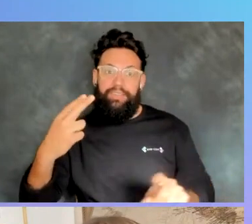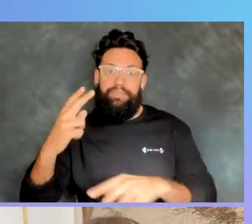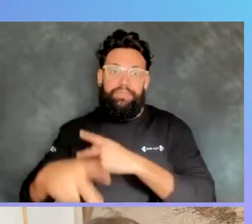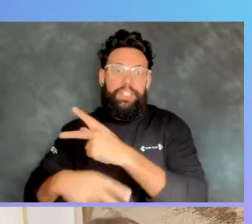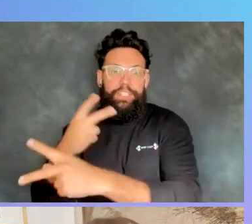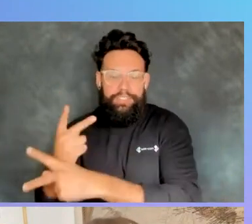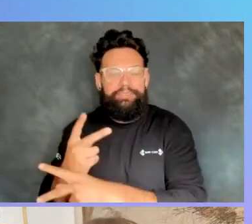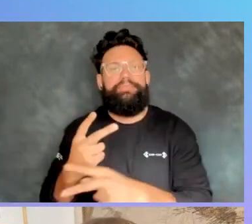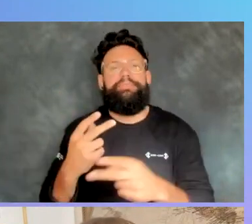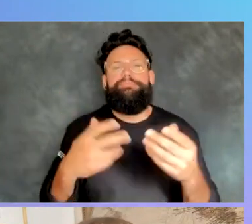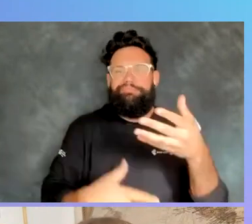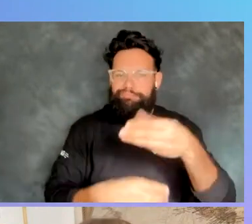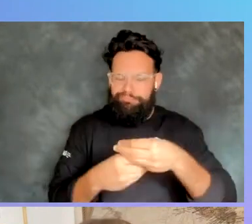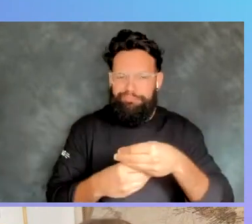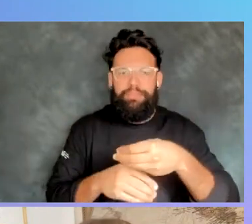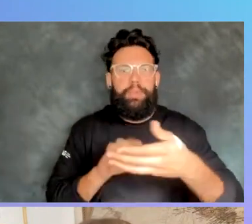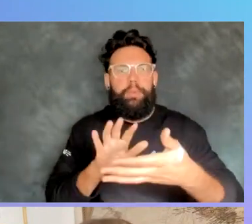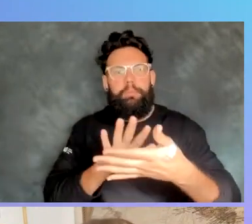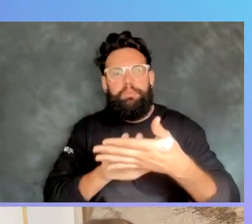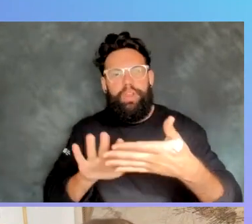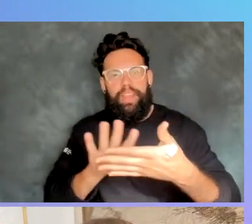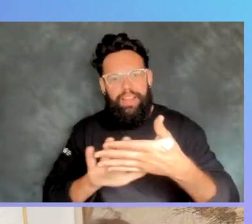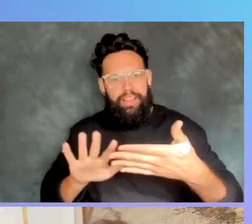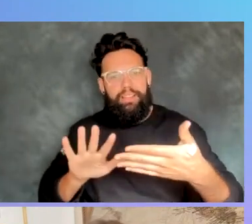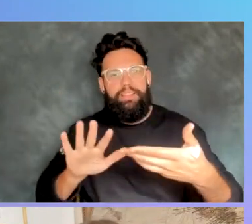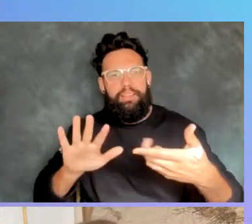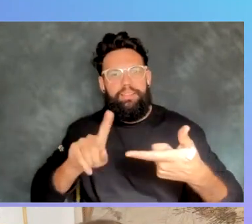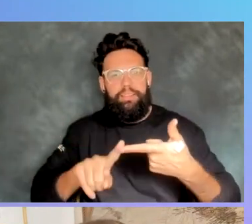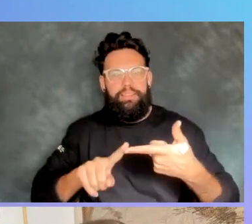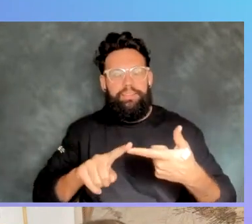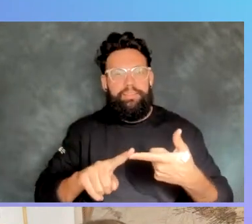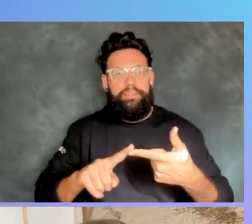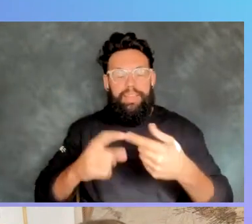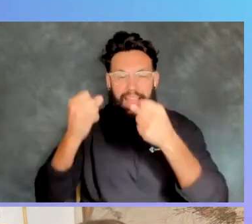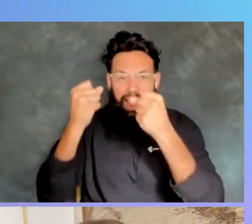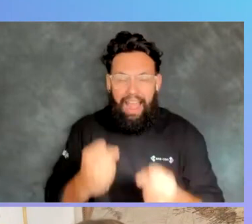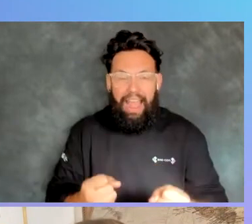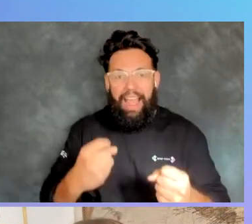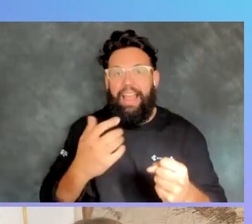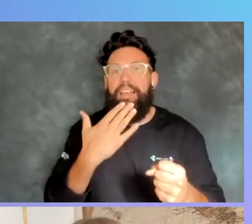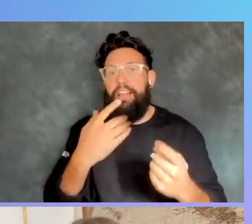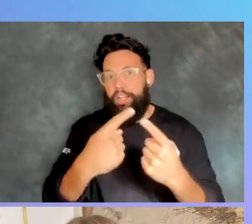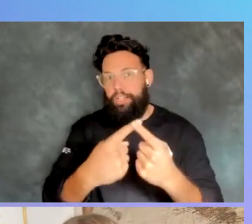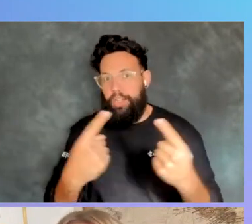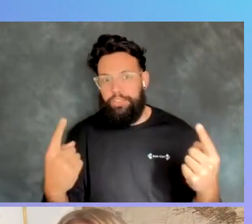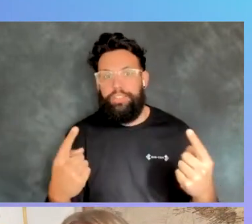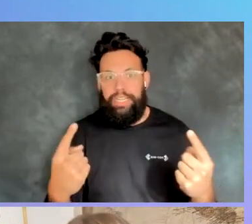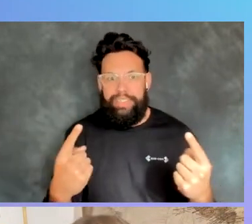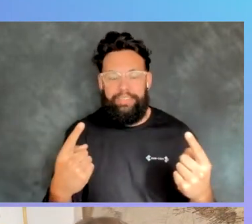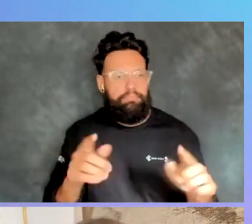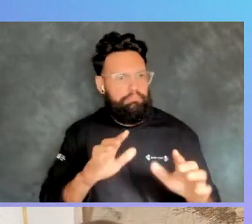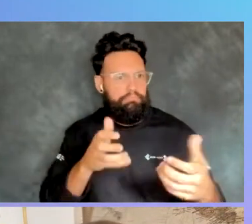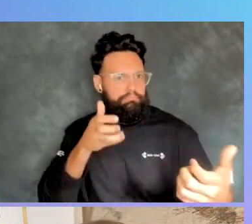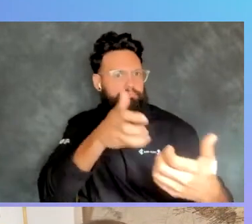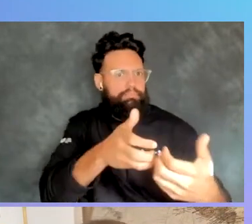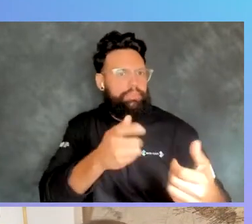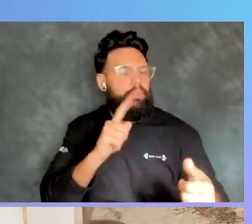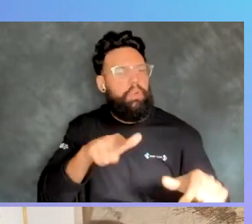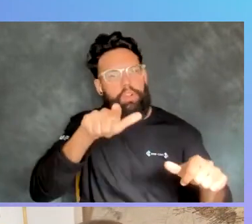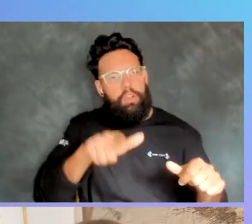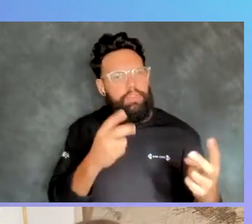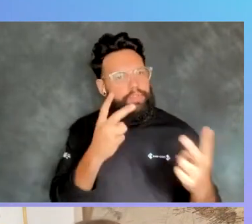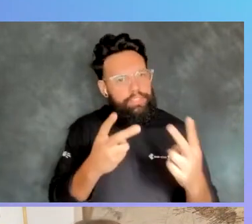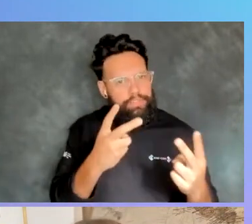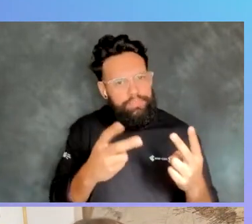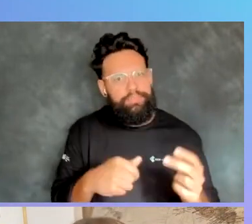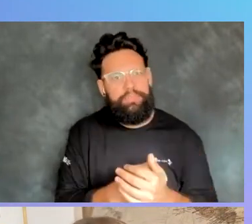contrast ratio text that wasn't going to puff up in the fuser, which is great for folks with low vision. We optimized component symbol